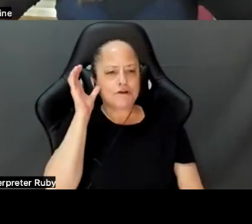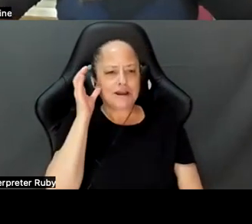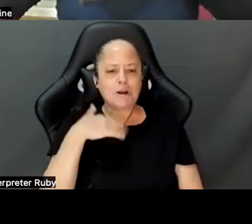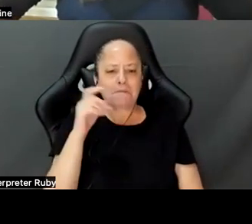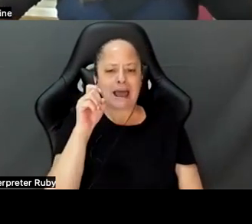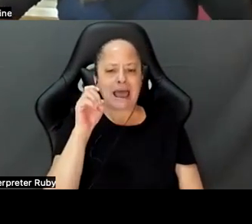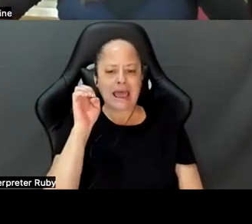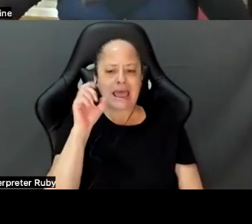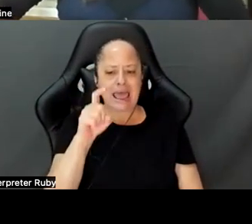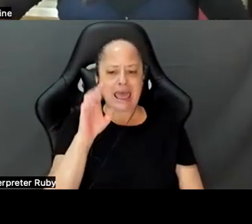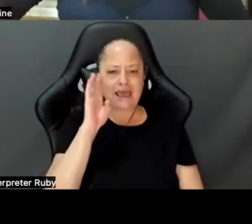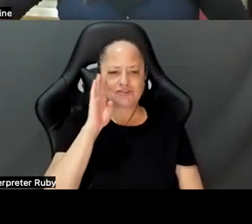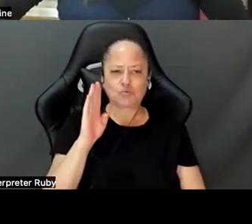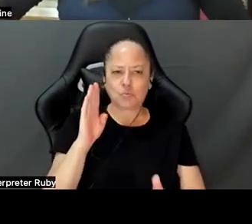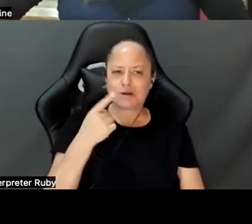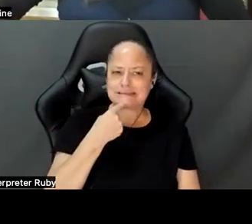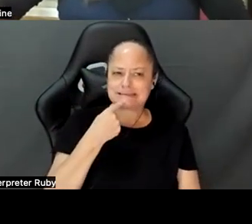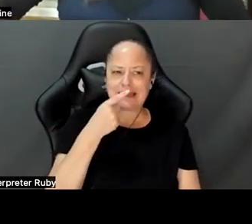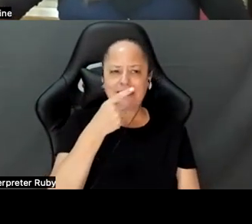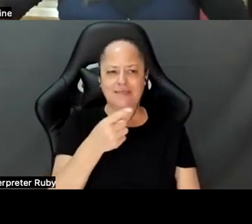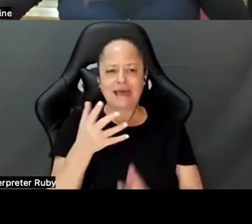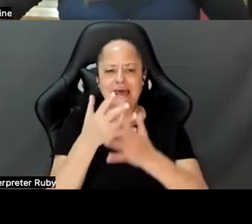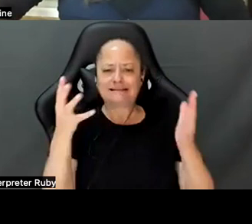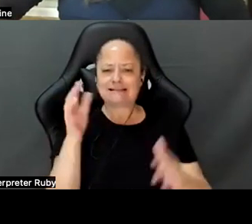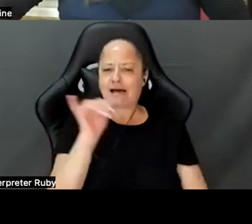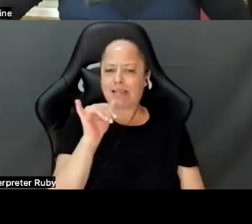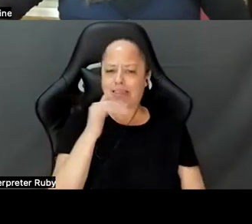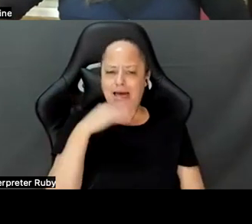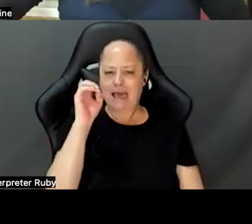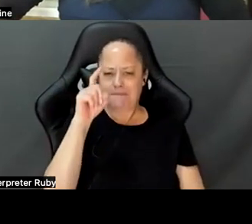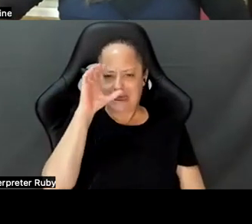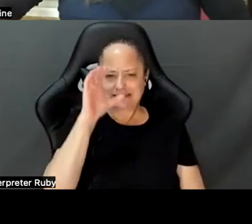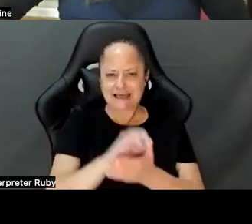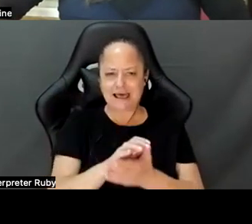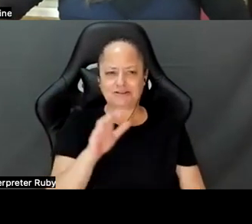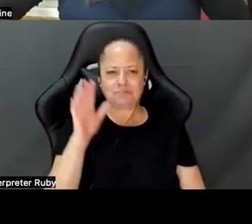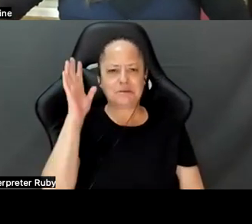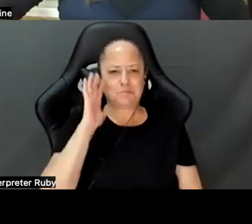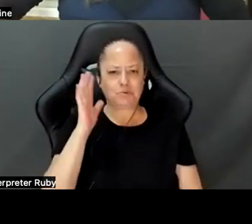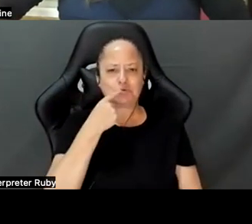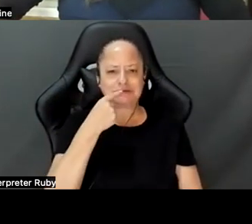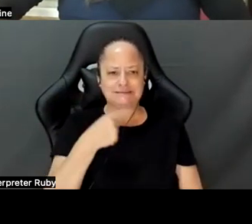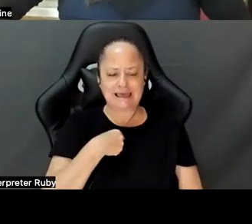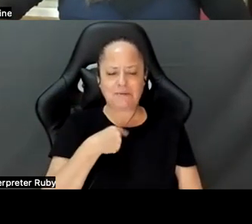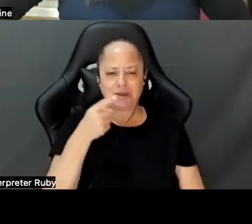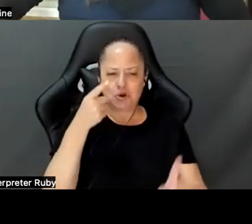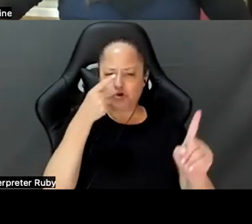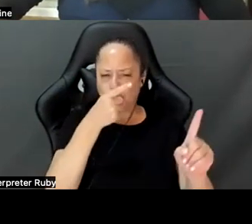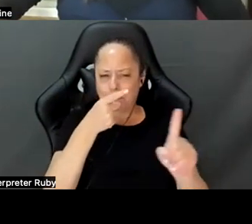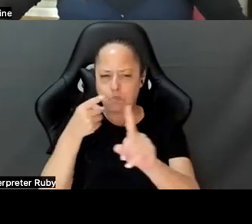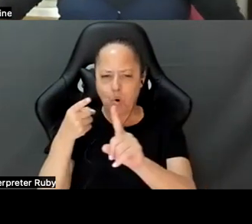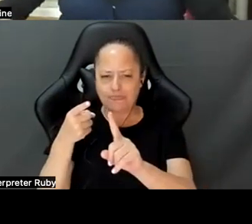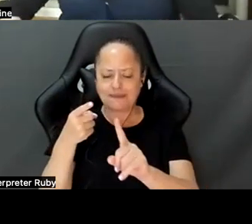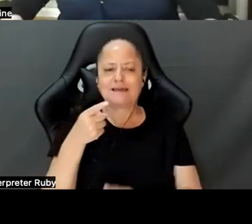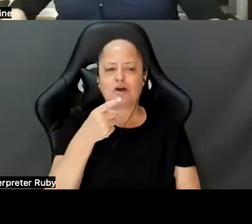say. And then later she would say, that's a lot like something that my ex-husband used to say to me. Like, she would just point things out, and she